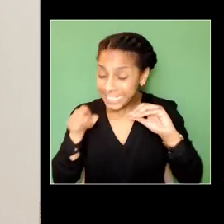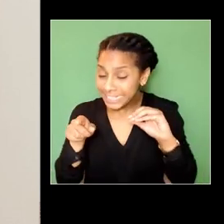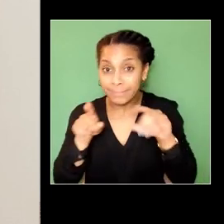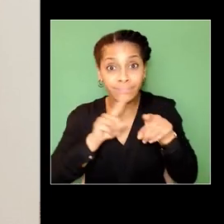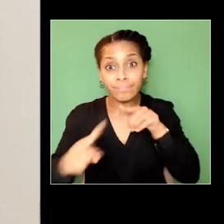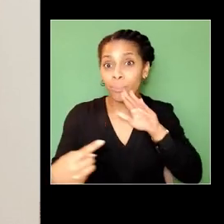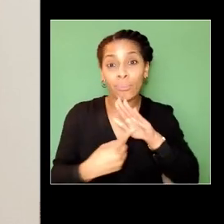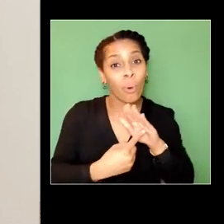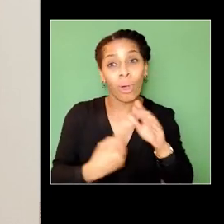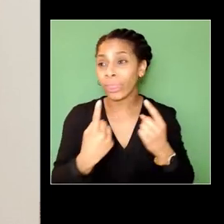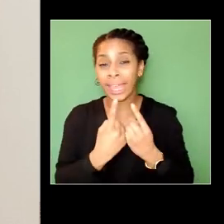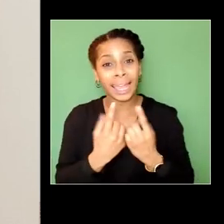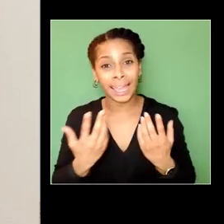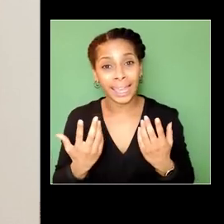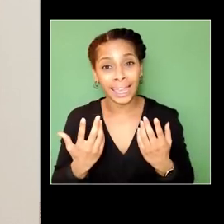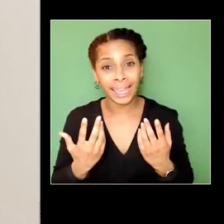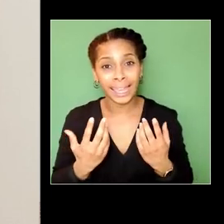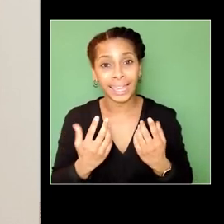it, because